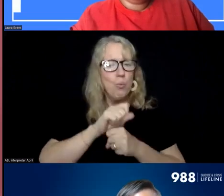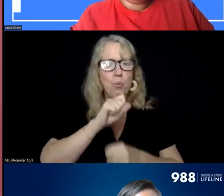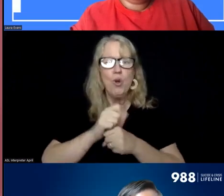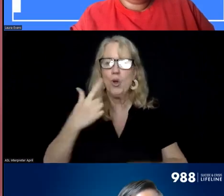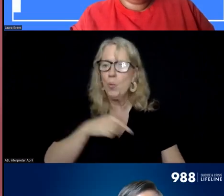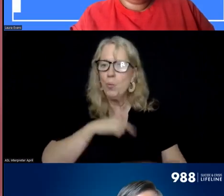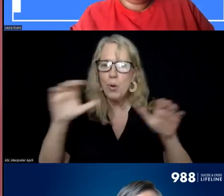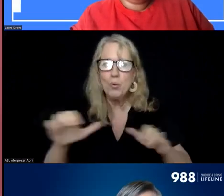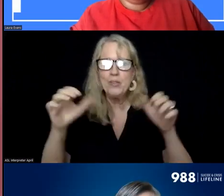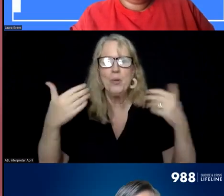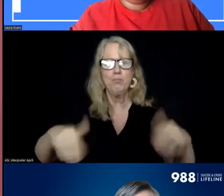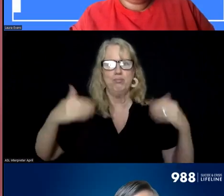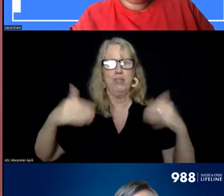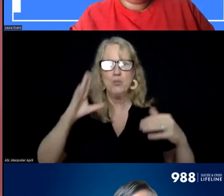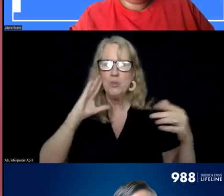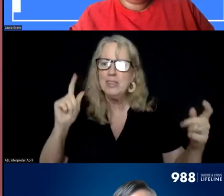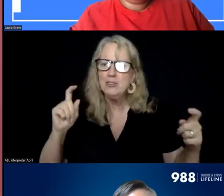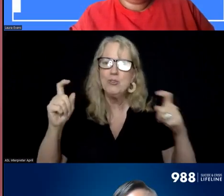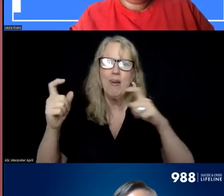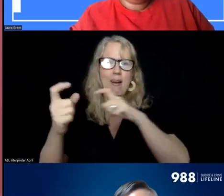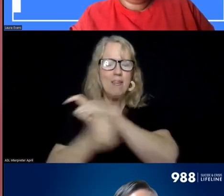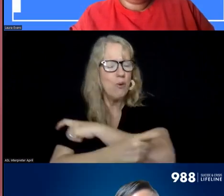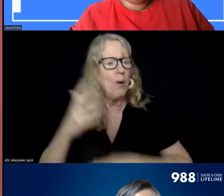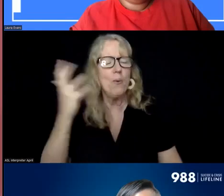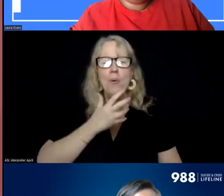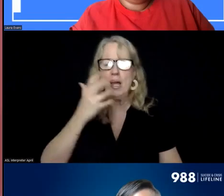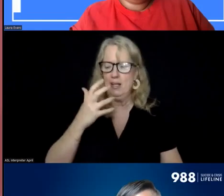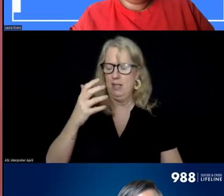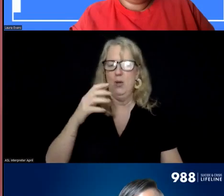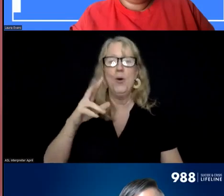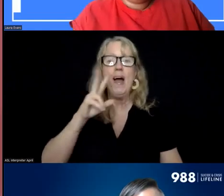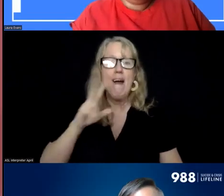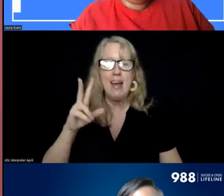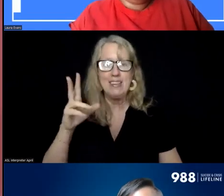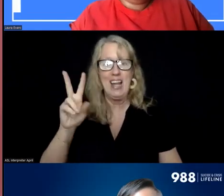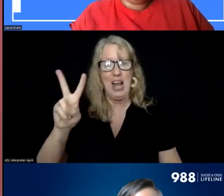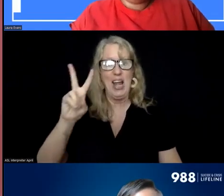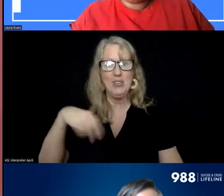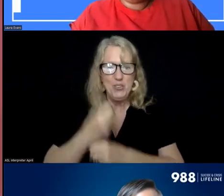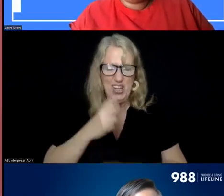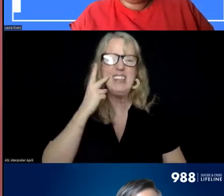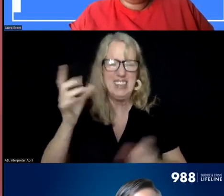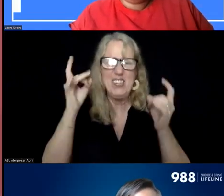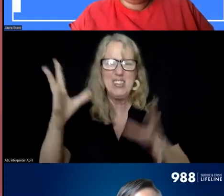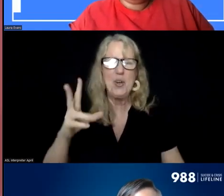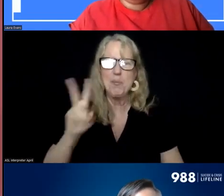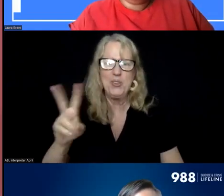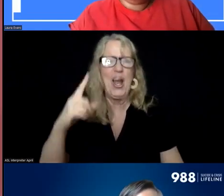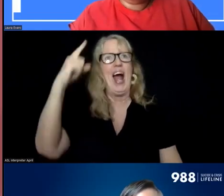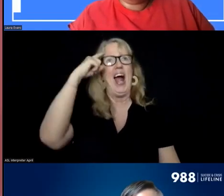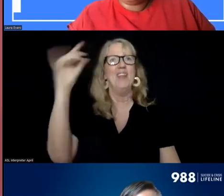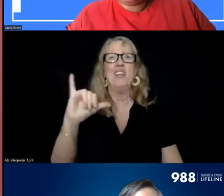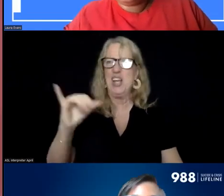doing and how transformative it is. At 2 years old, I did see the terrible two comment. I can't lie, I thought the same thing,